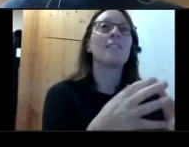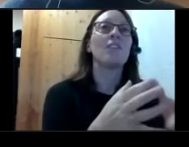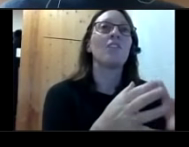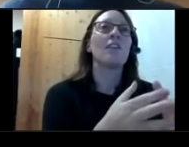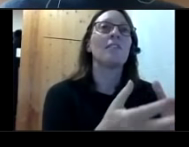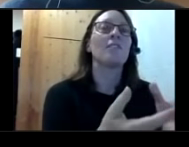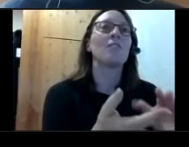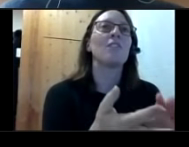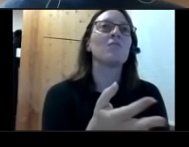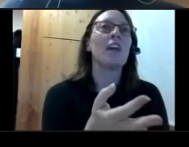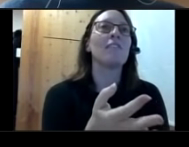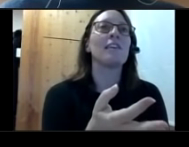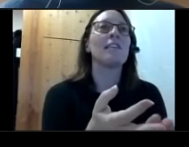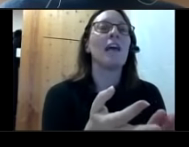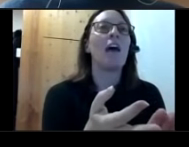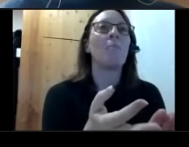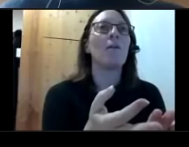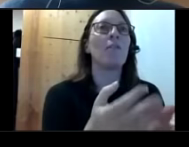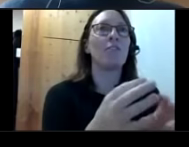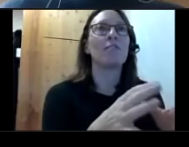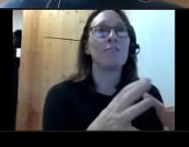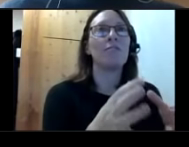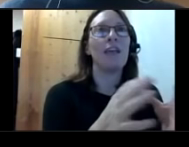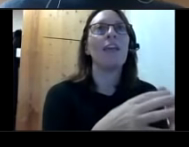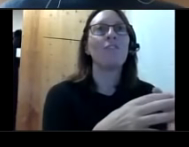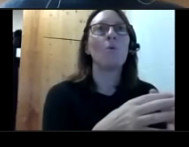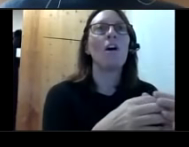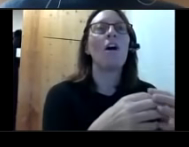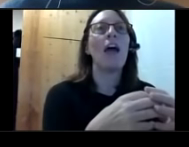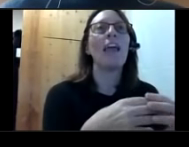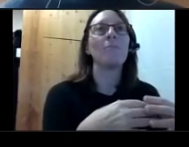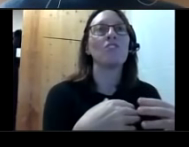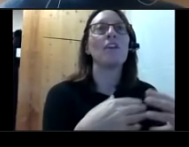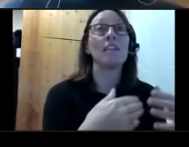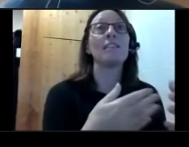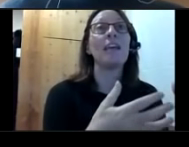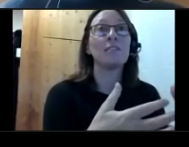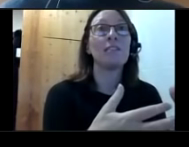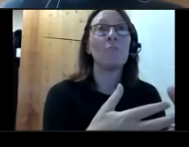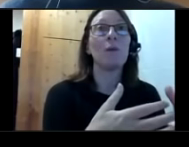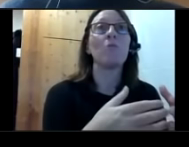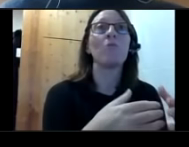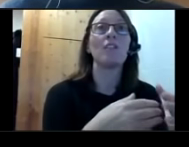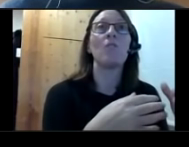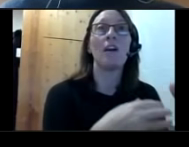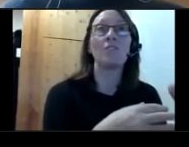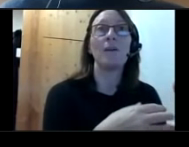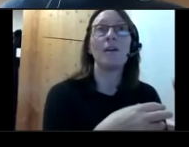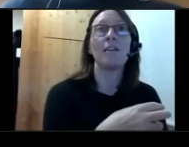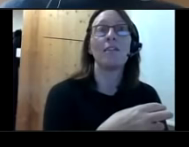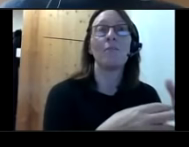Yeah, so in terms of charities, if you are a charity is aimed at disabled people, then you